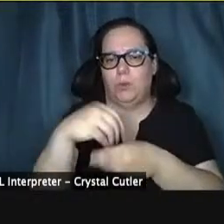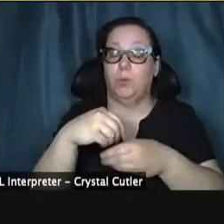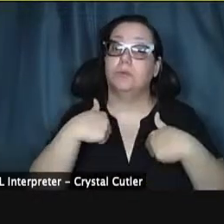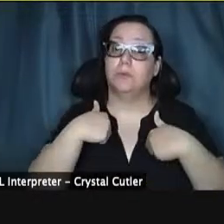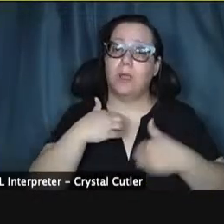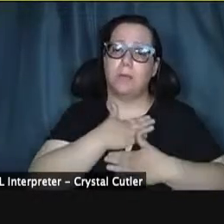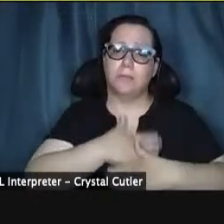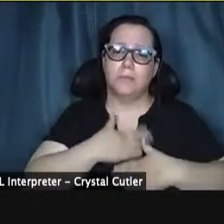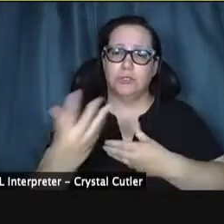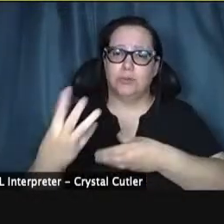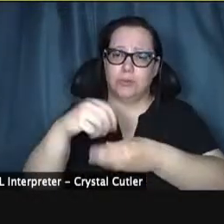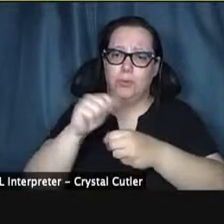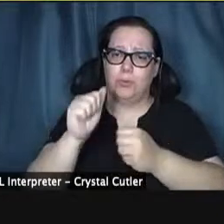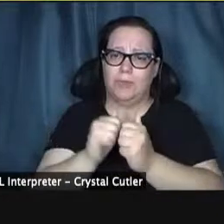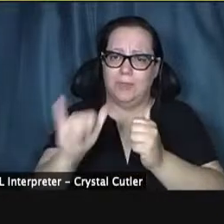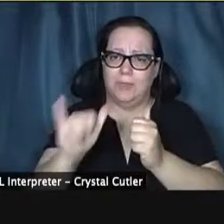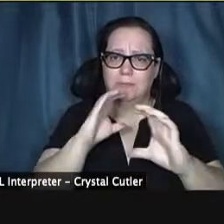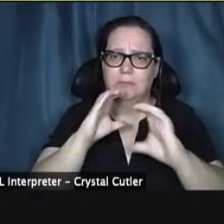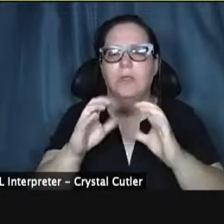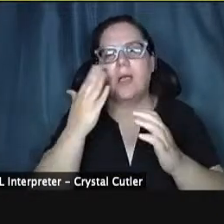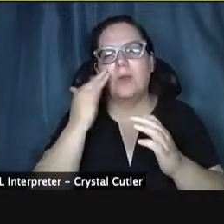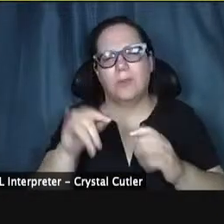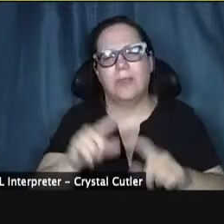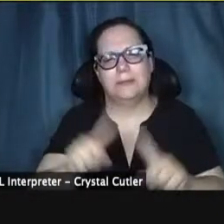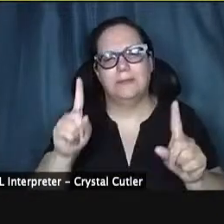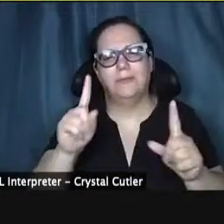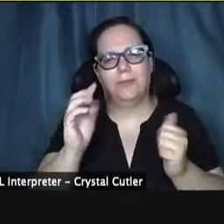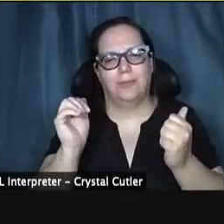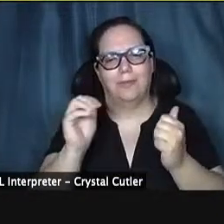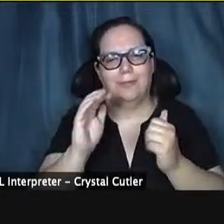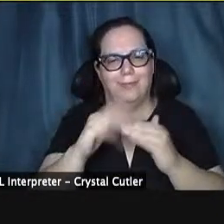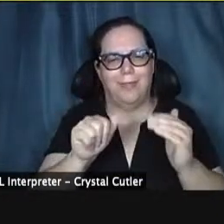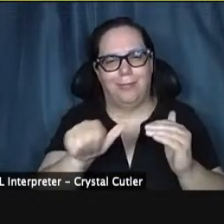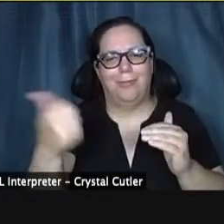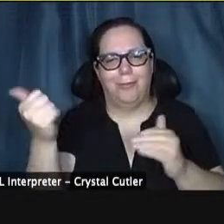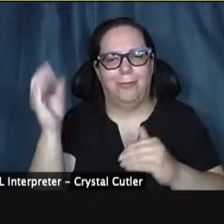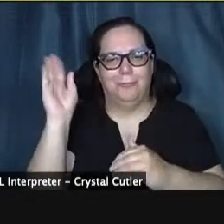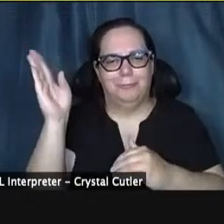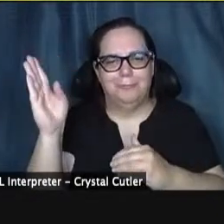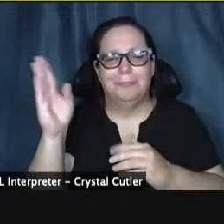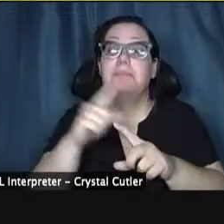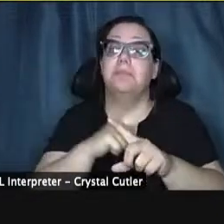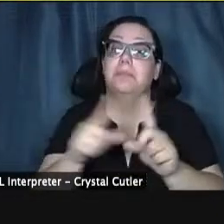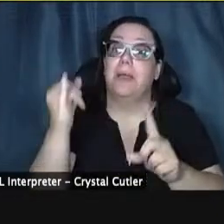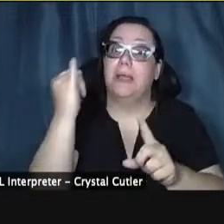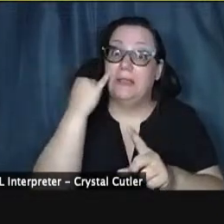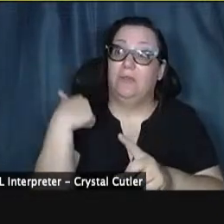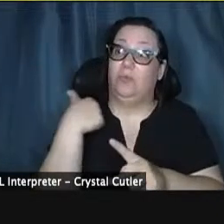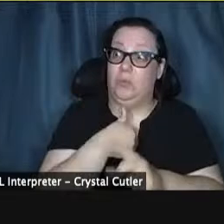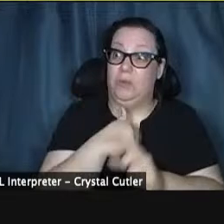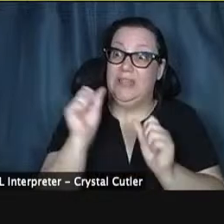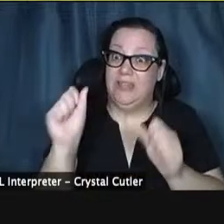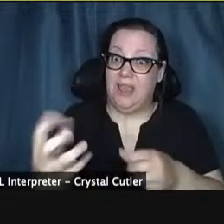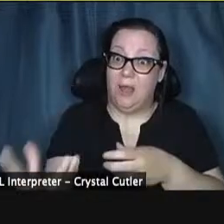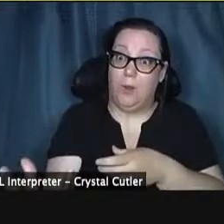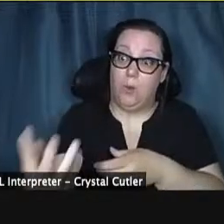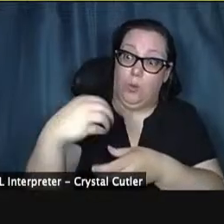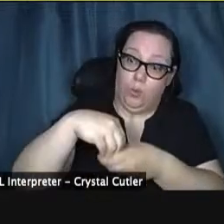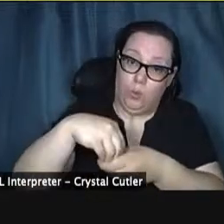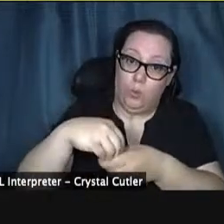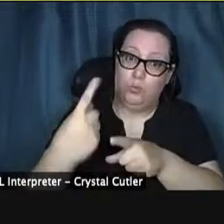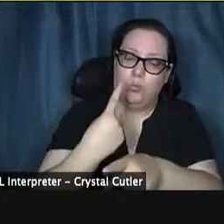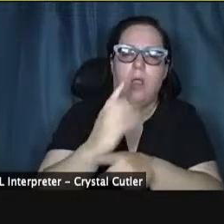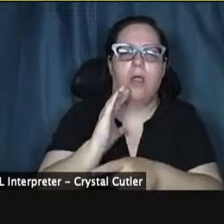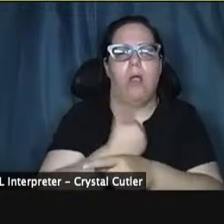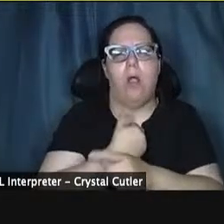conversation. I know it's different than a lot of others, but if we get this right, our exploration is going to be outstanding. And so, Greg,